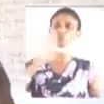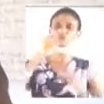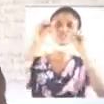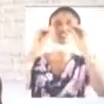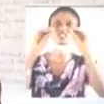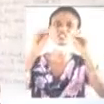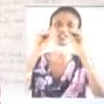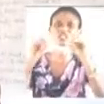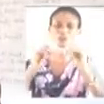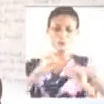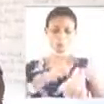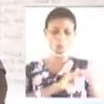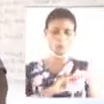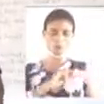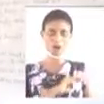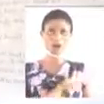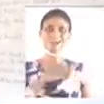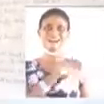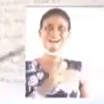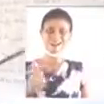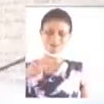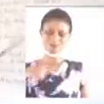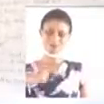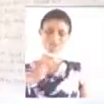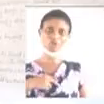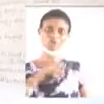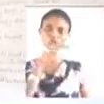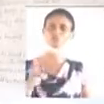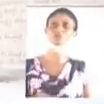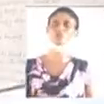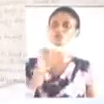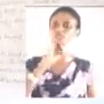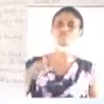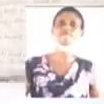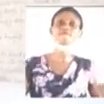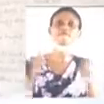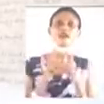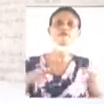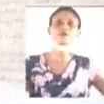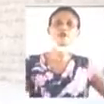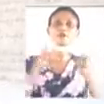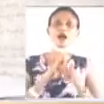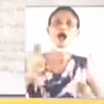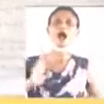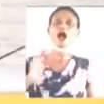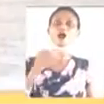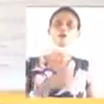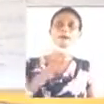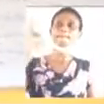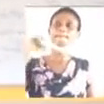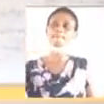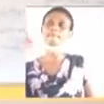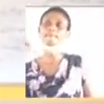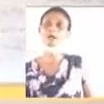drug addiction. So therefore, another issue, preventing measure against